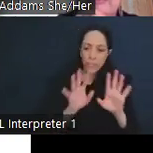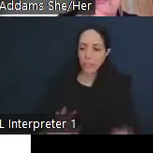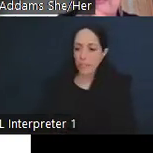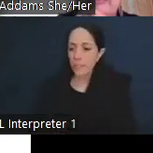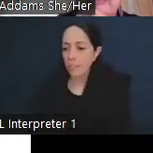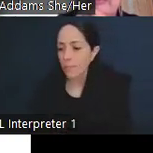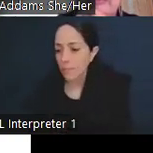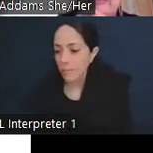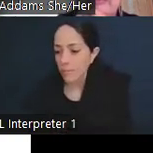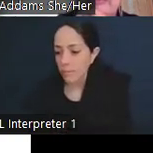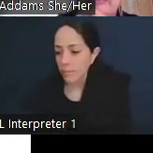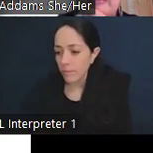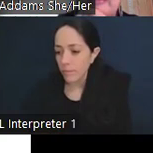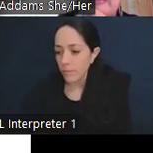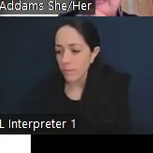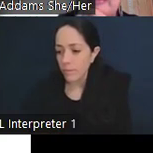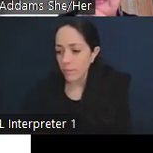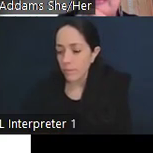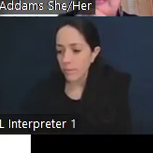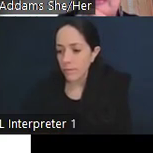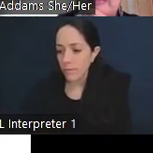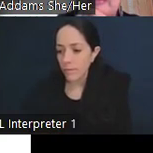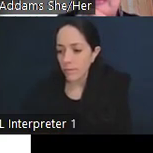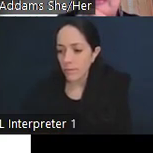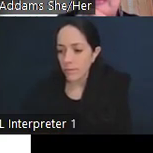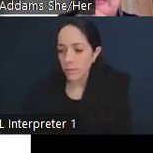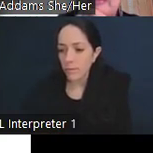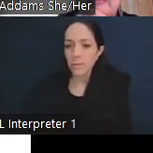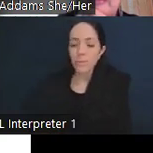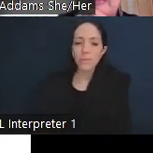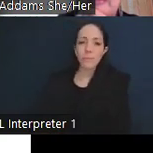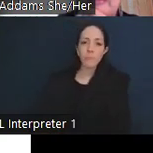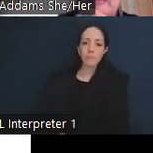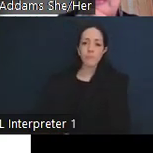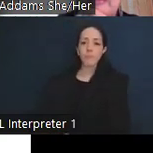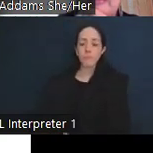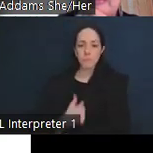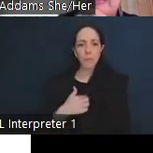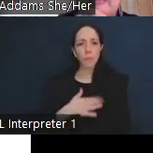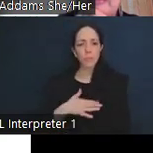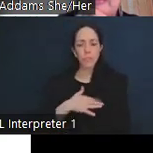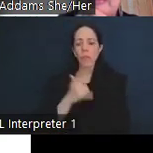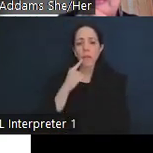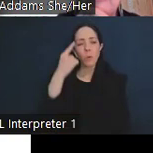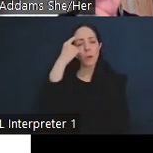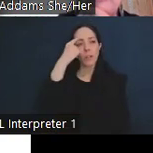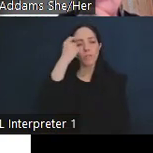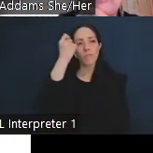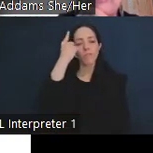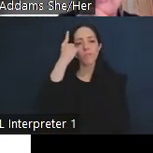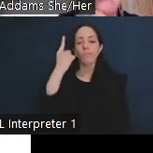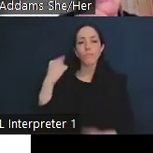I definitely appreciate that thinking about it more from the perspective of a cognitive load, even more than the number of